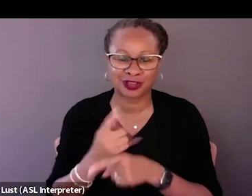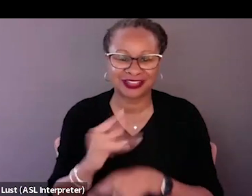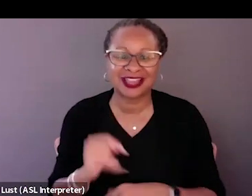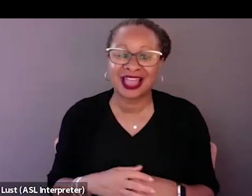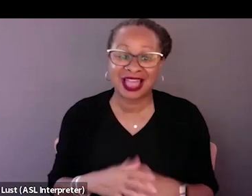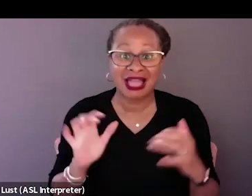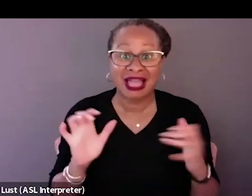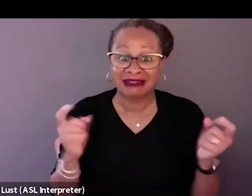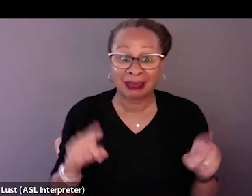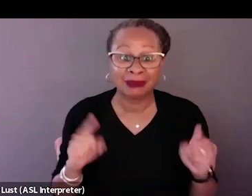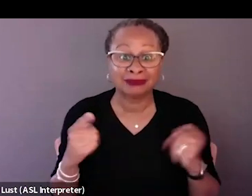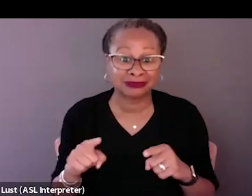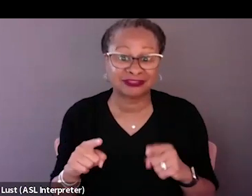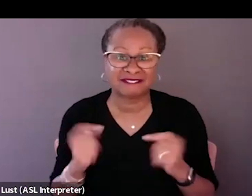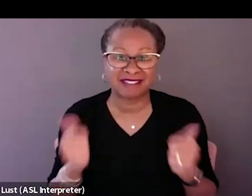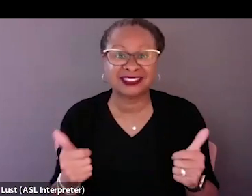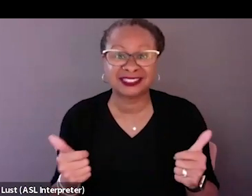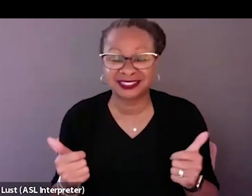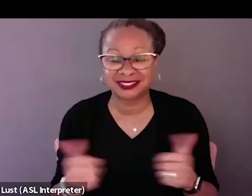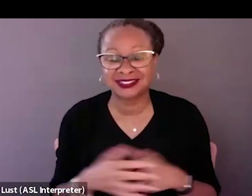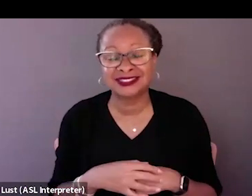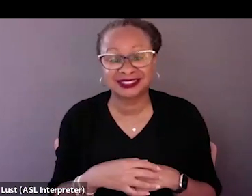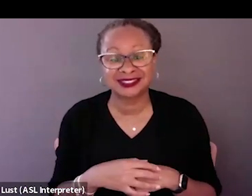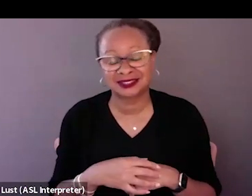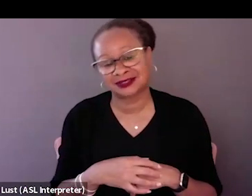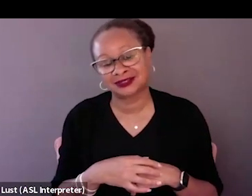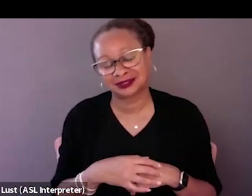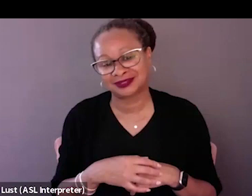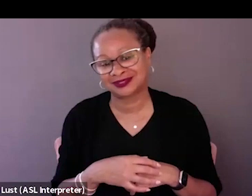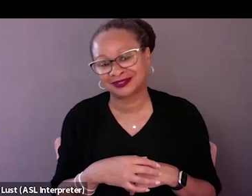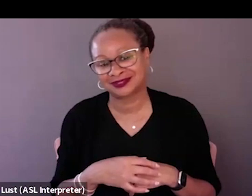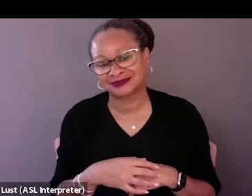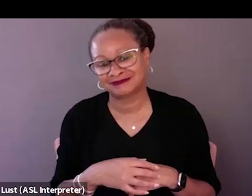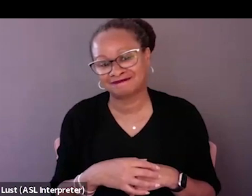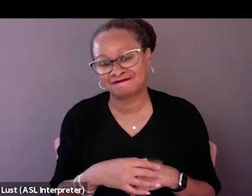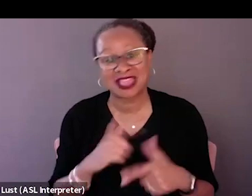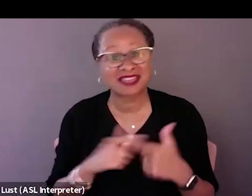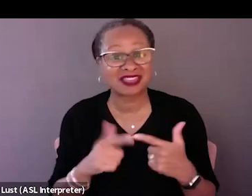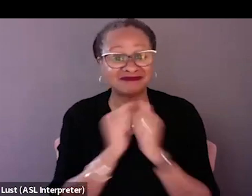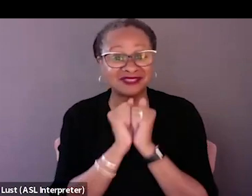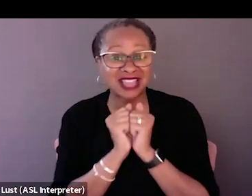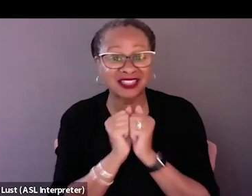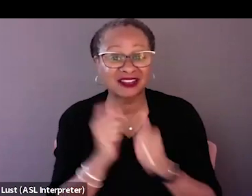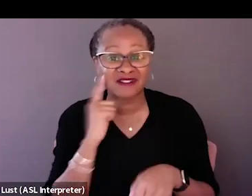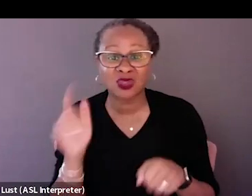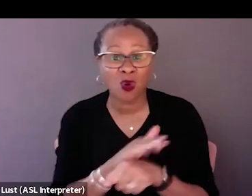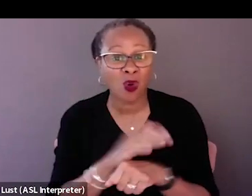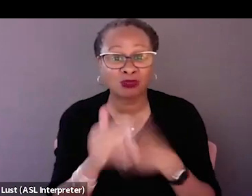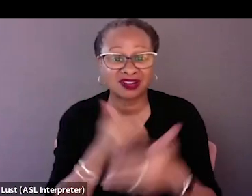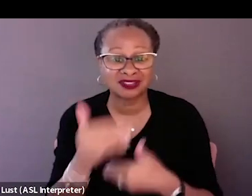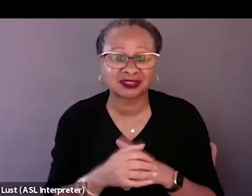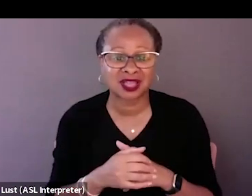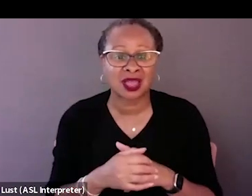and it did happen, like it happened pretty fast. And then, you know, we were there together the whole way. And